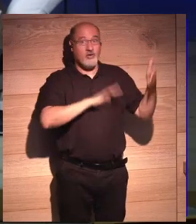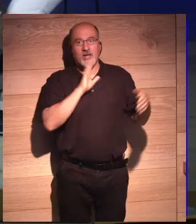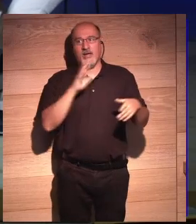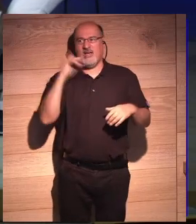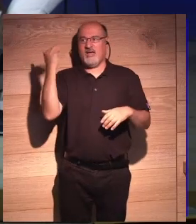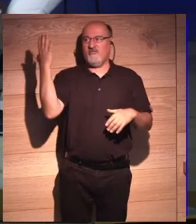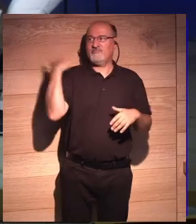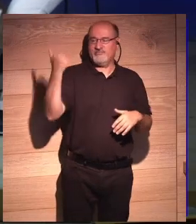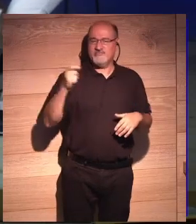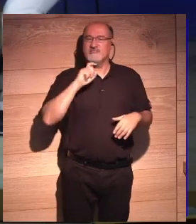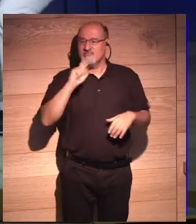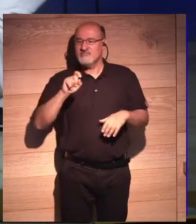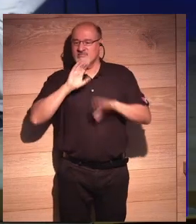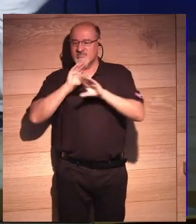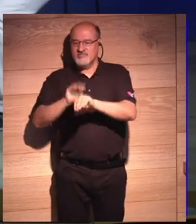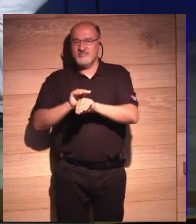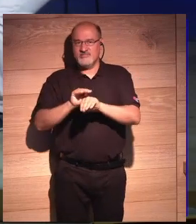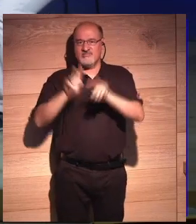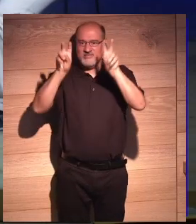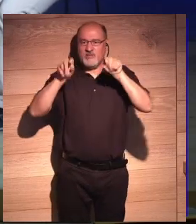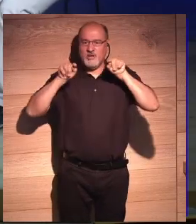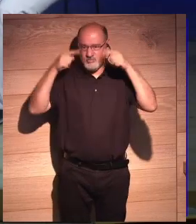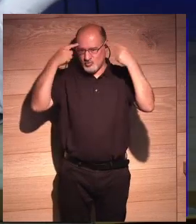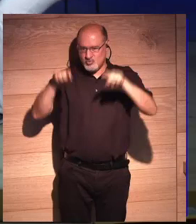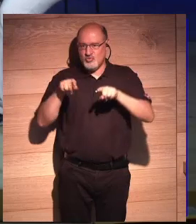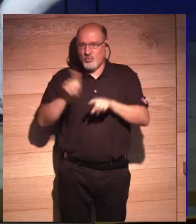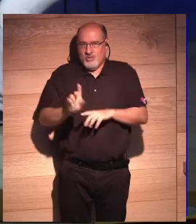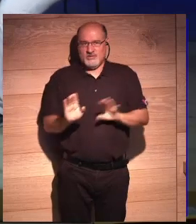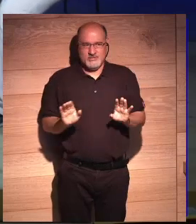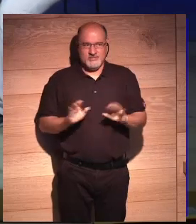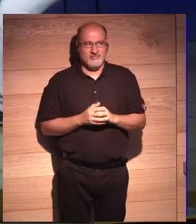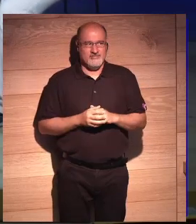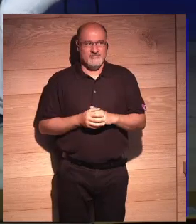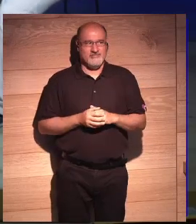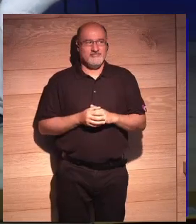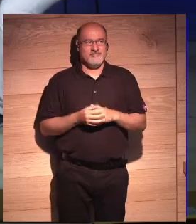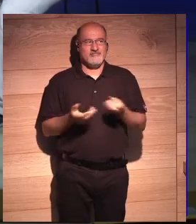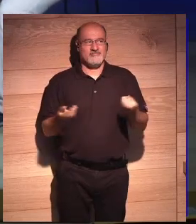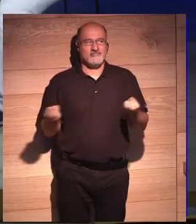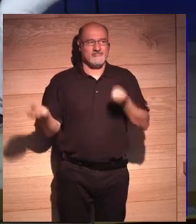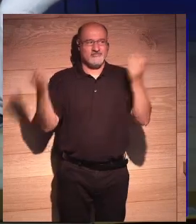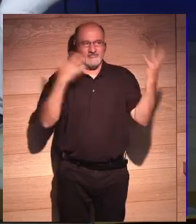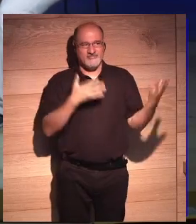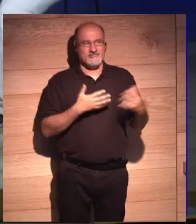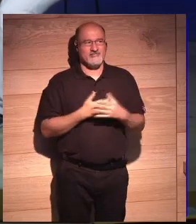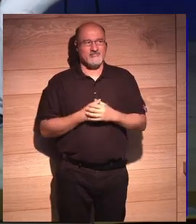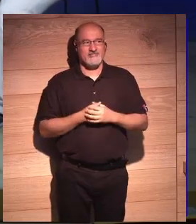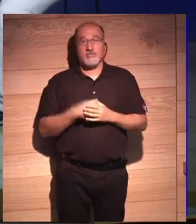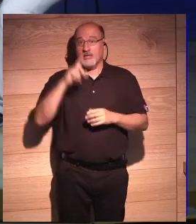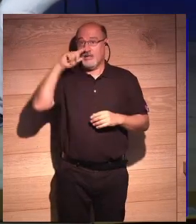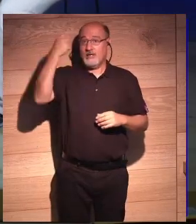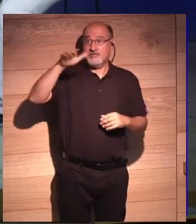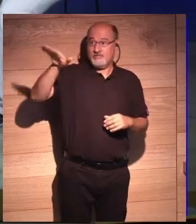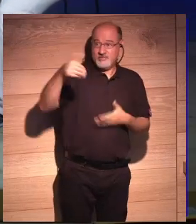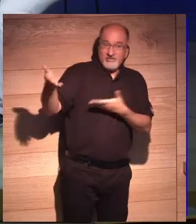to Barcelona, my boss tells me that I got into trouble. But anyway, that's the